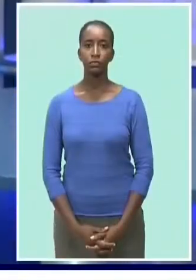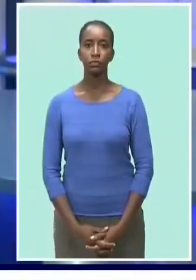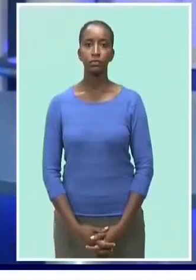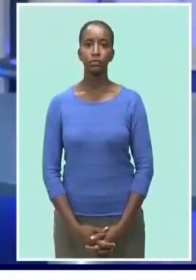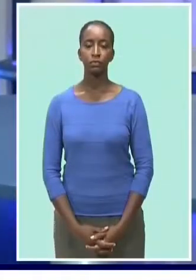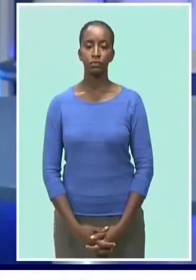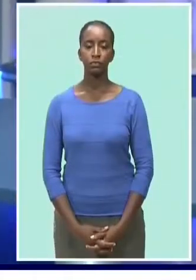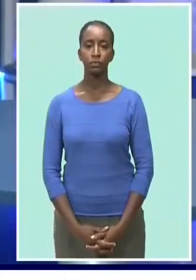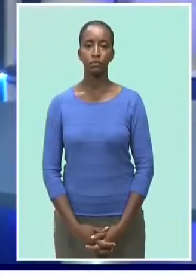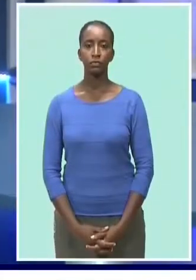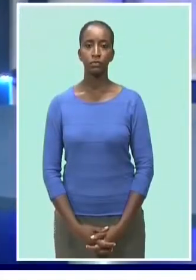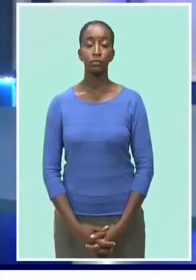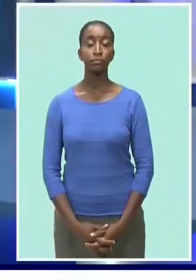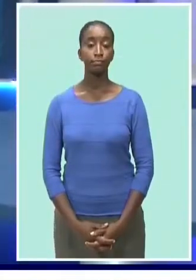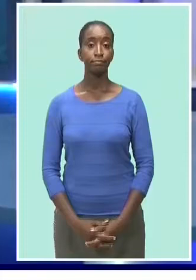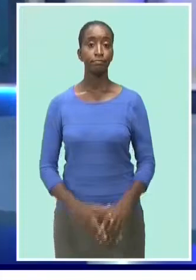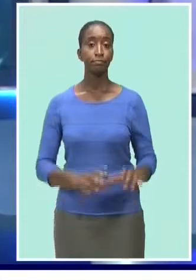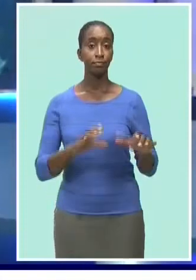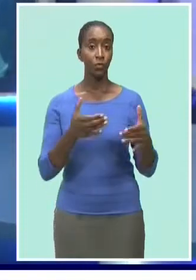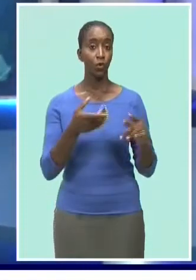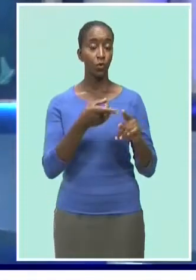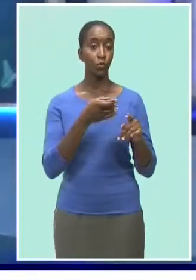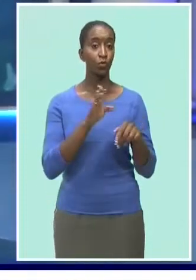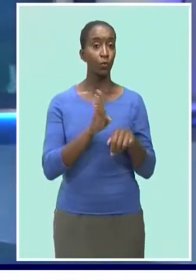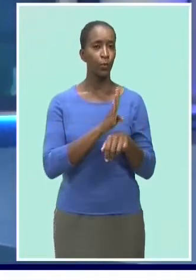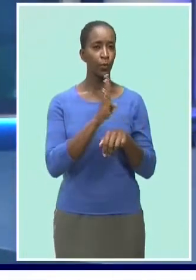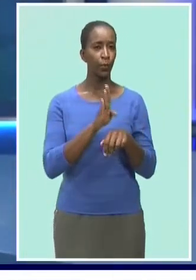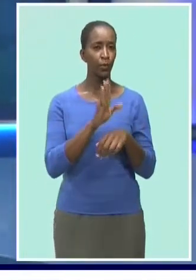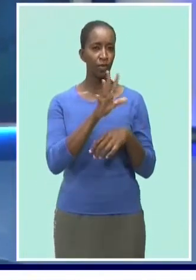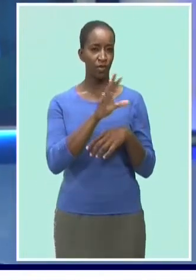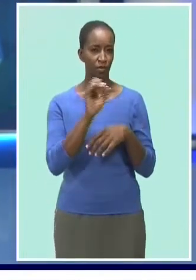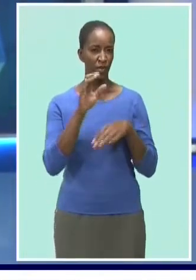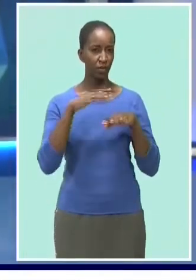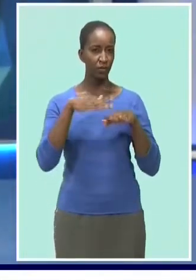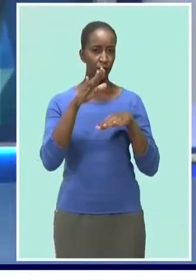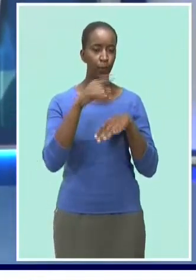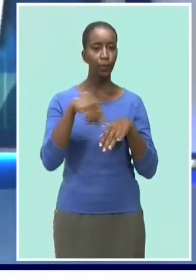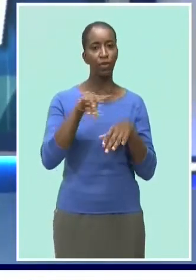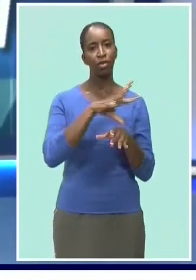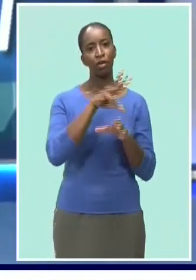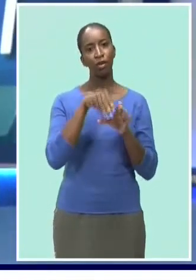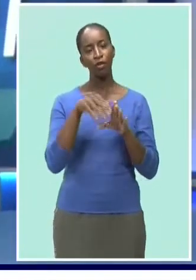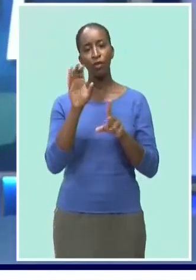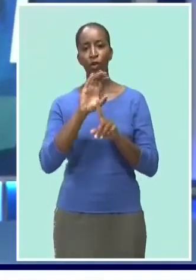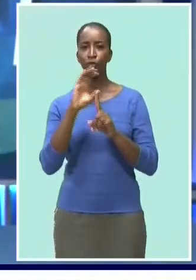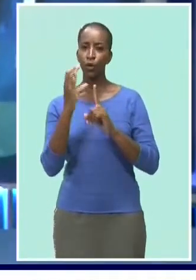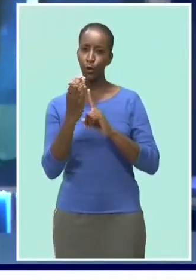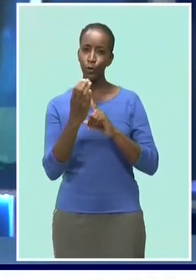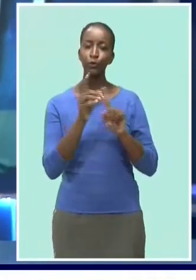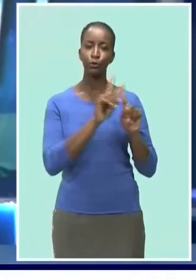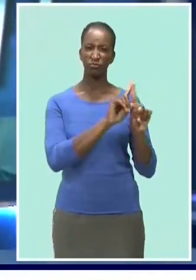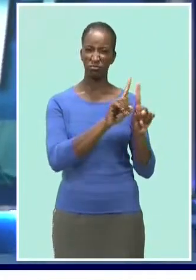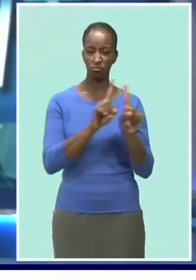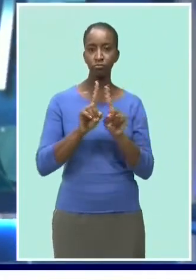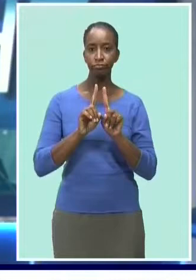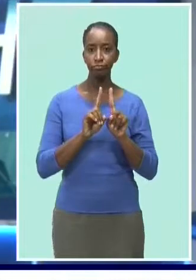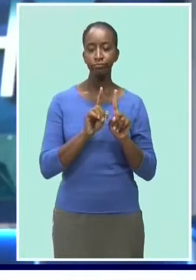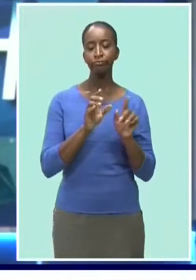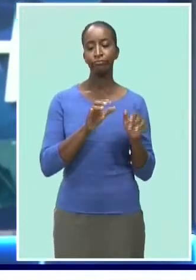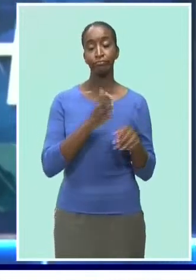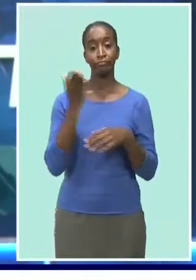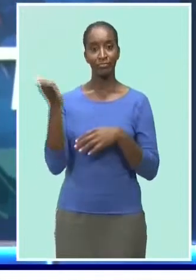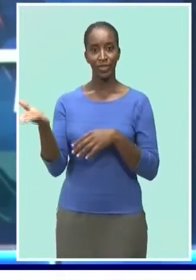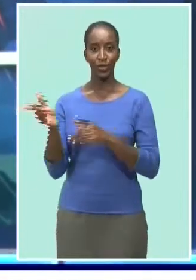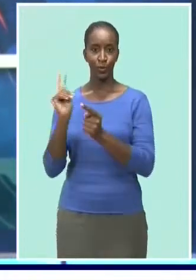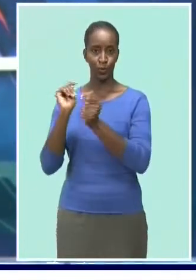And in our top story, a Barbados delegation of over 50 cultural practitioners and administrators is in Trinidad and Tobago now for